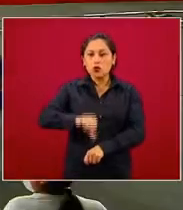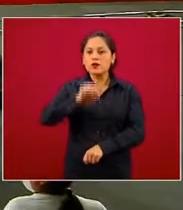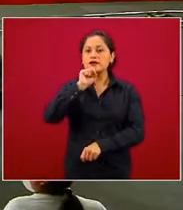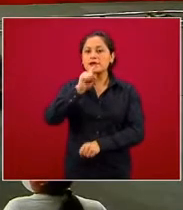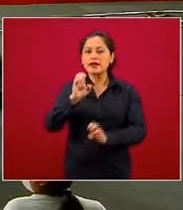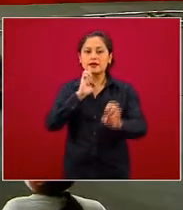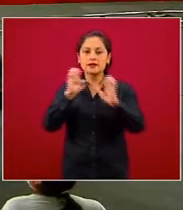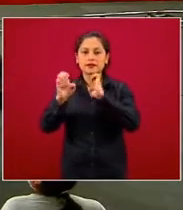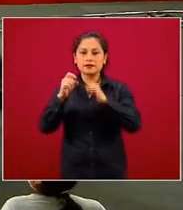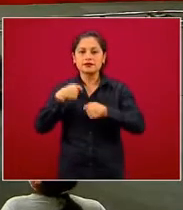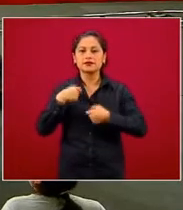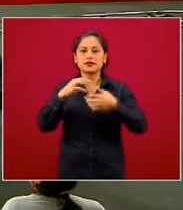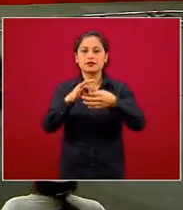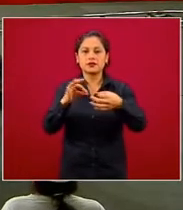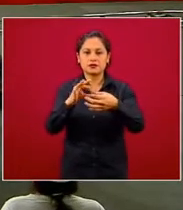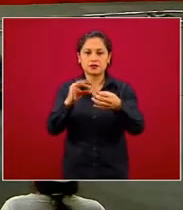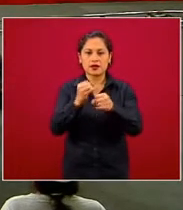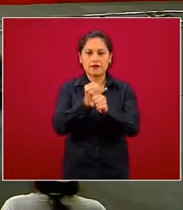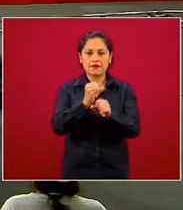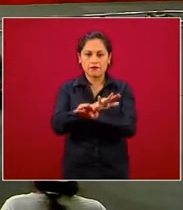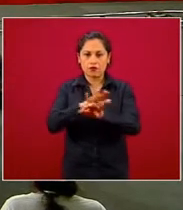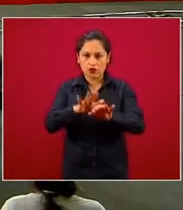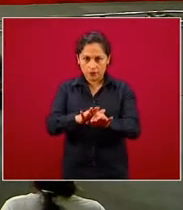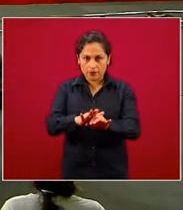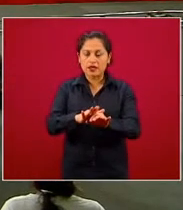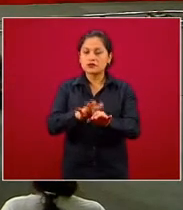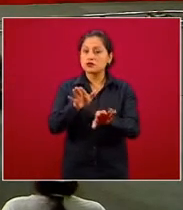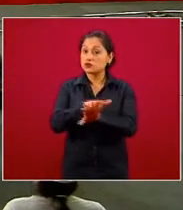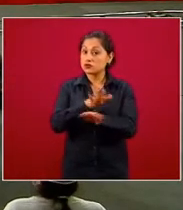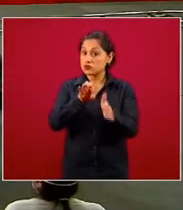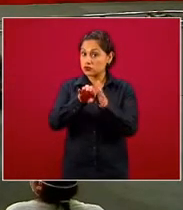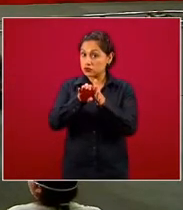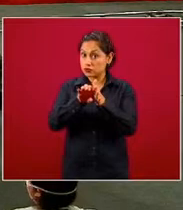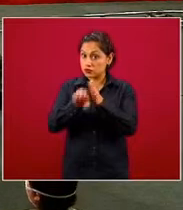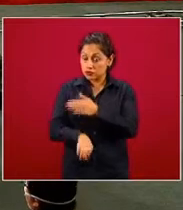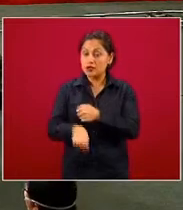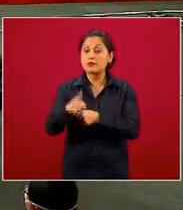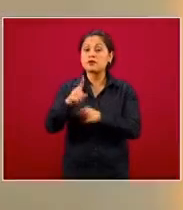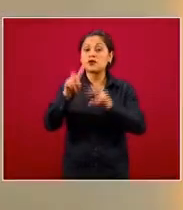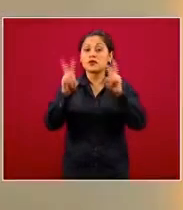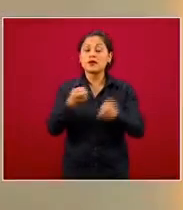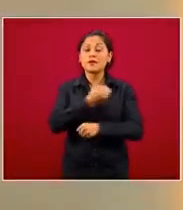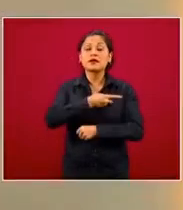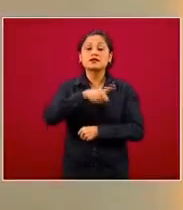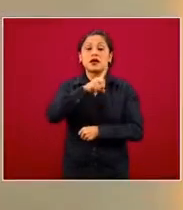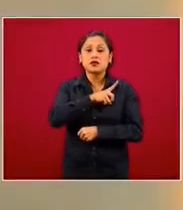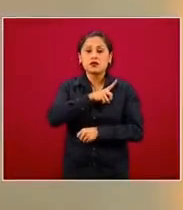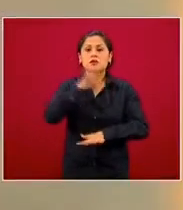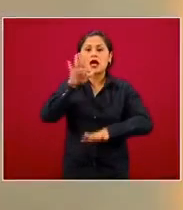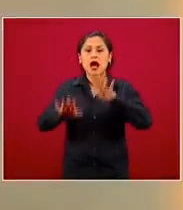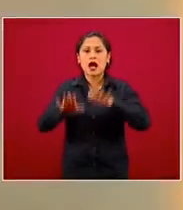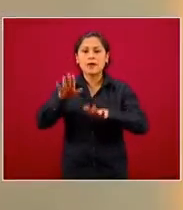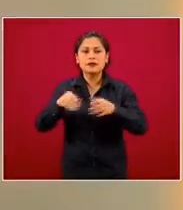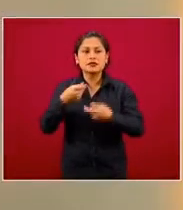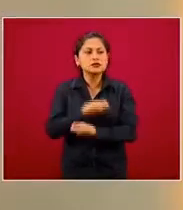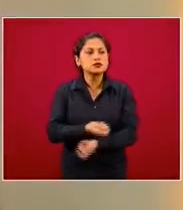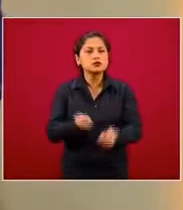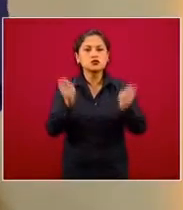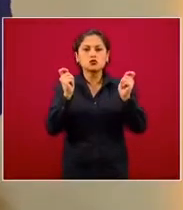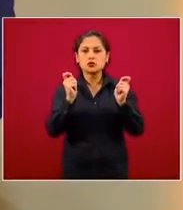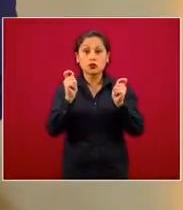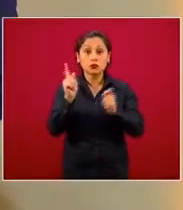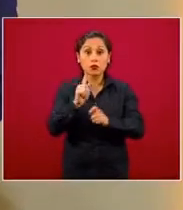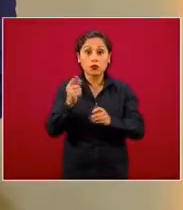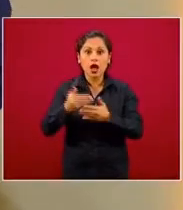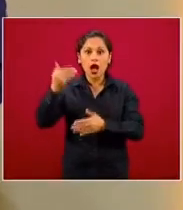with health, it's not always put into the public arena for discussion. Sometimes we just get